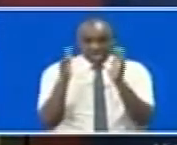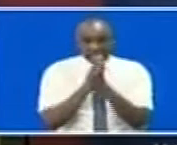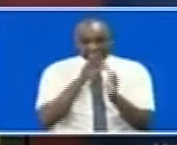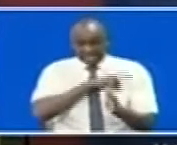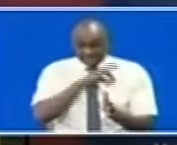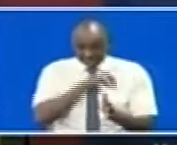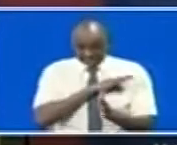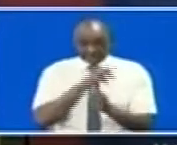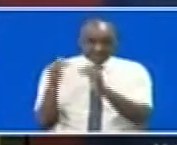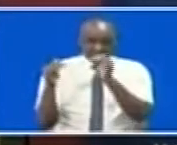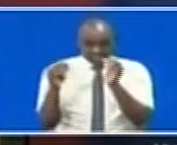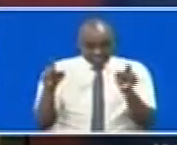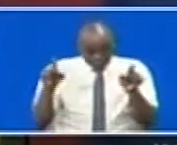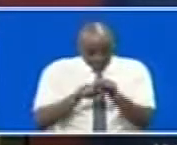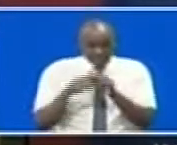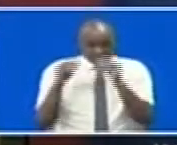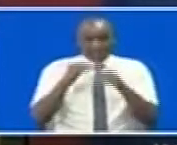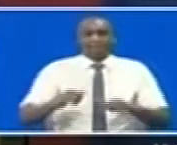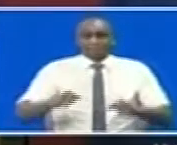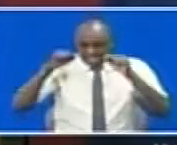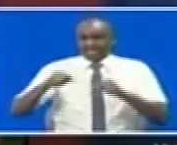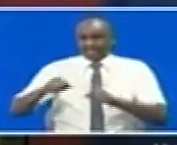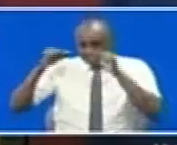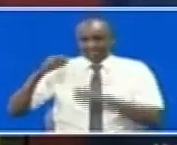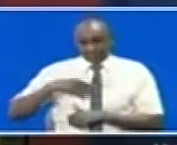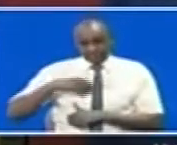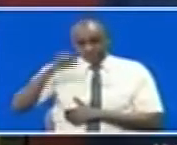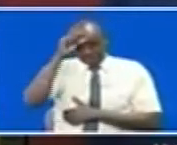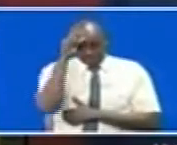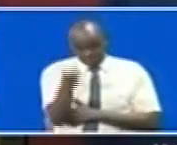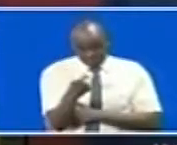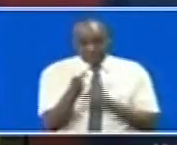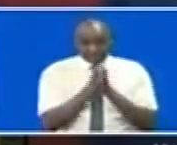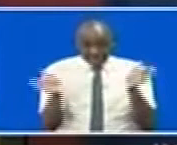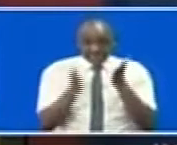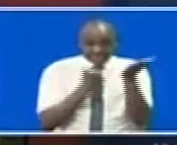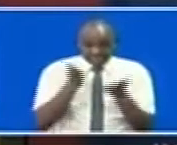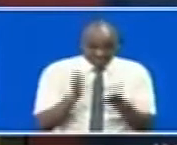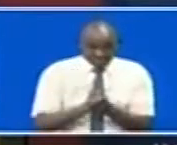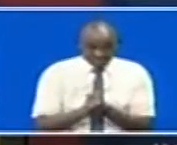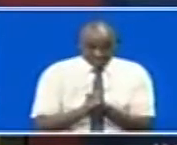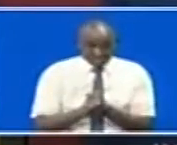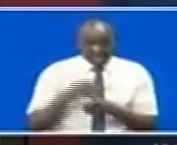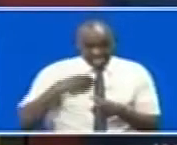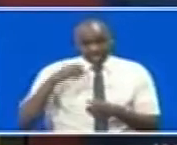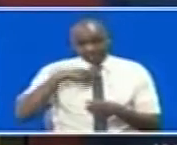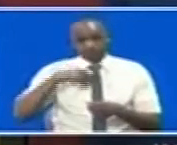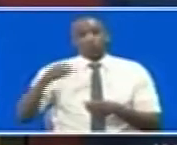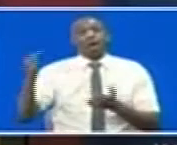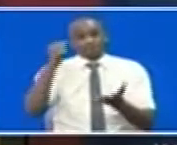allowances paid to senior state officers, public servants, elected